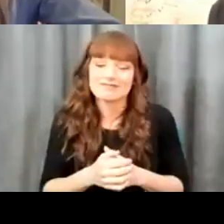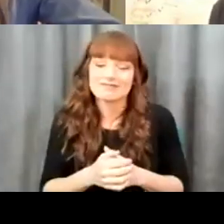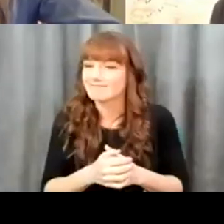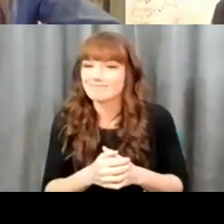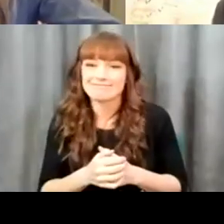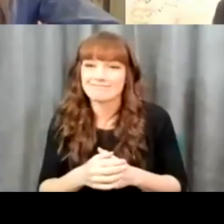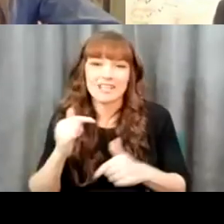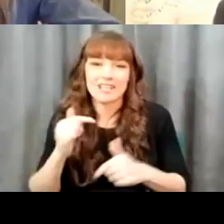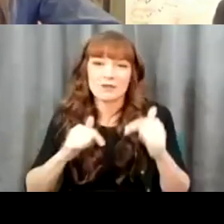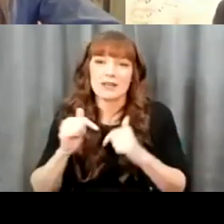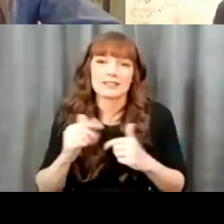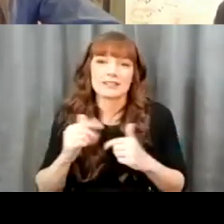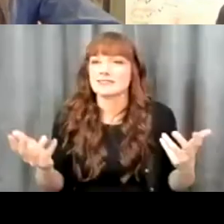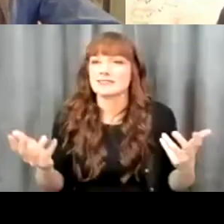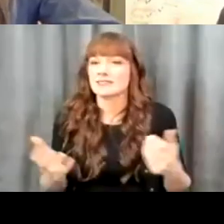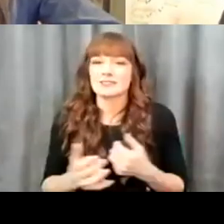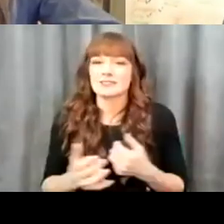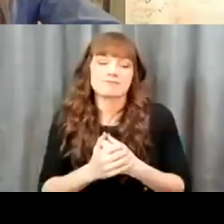You know, I go back to